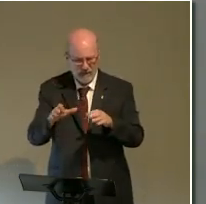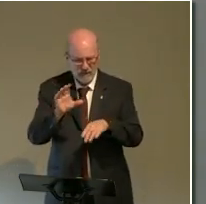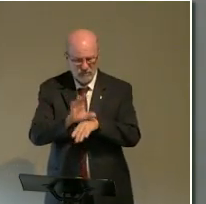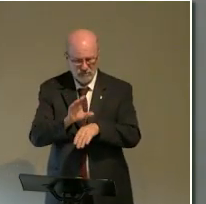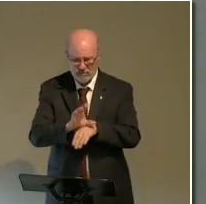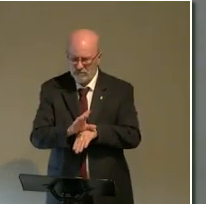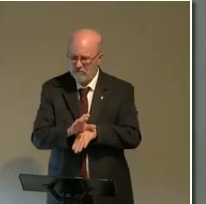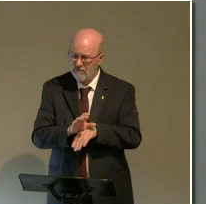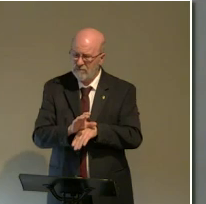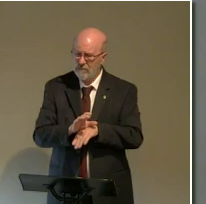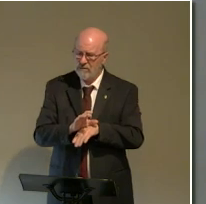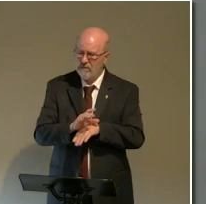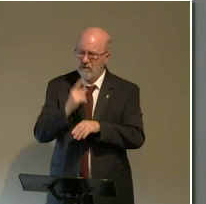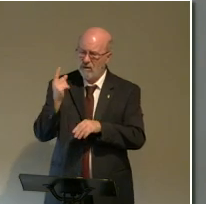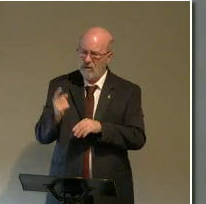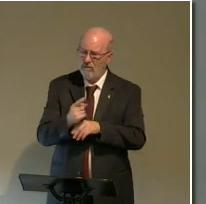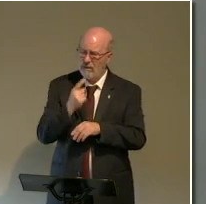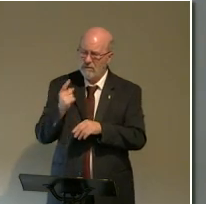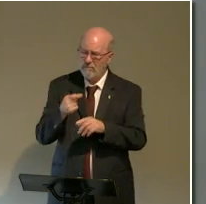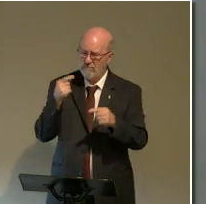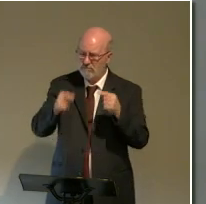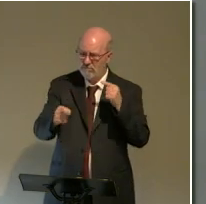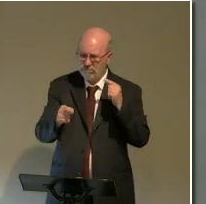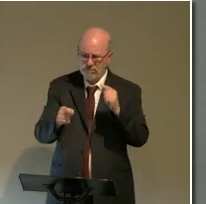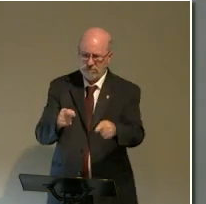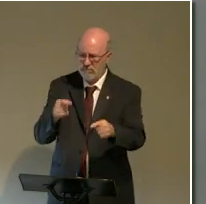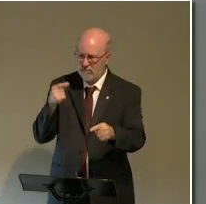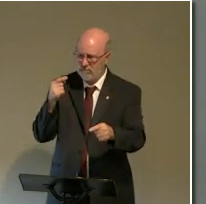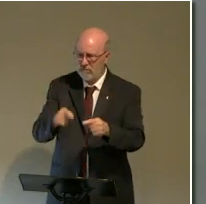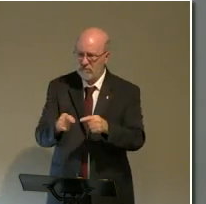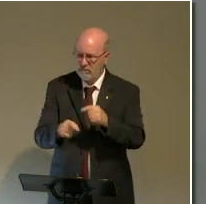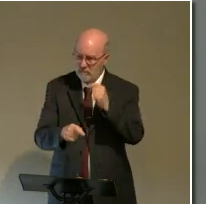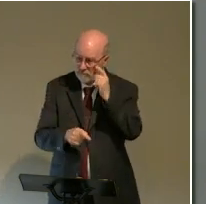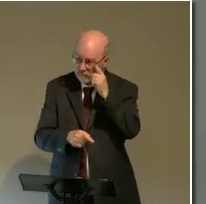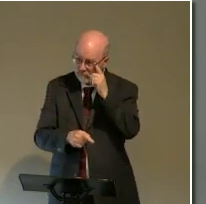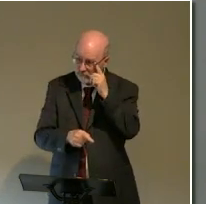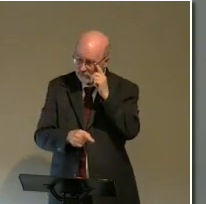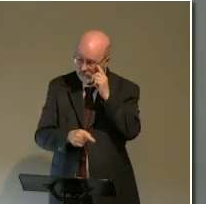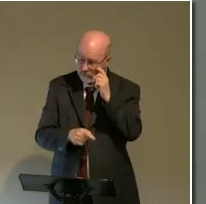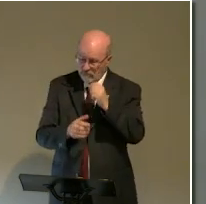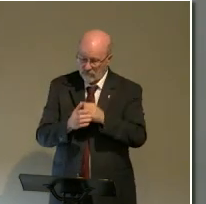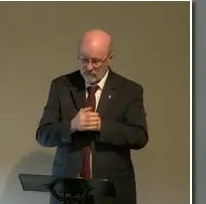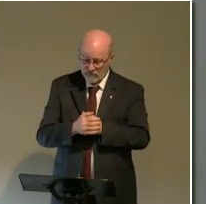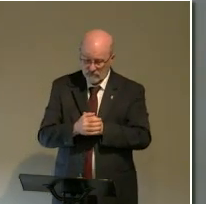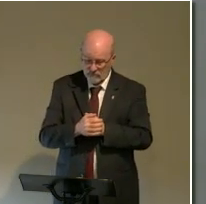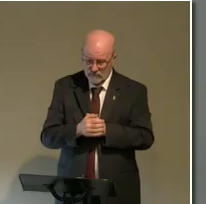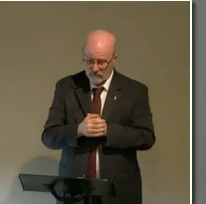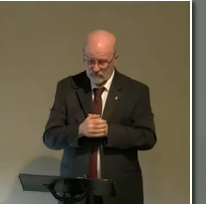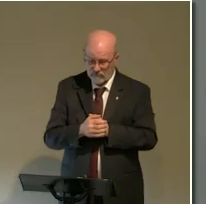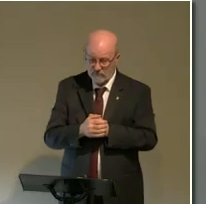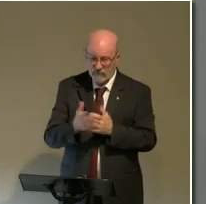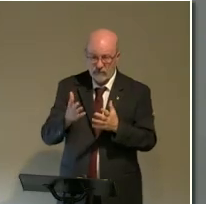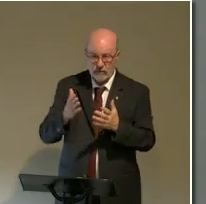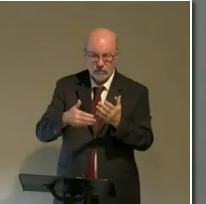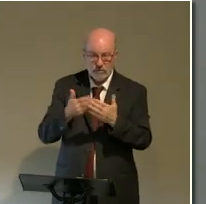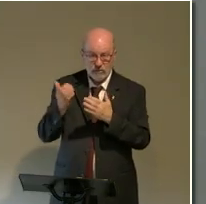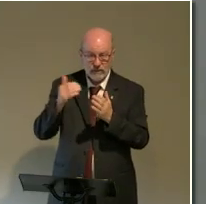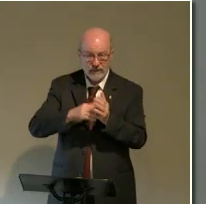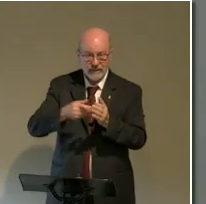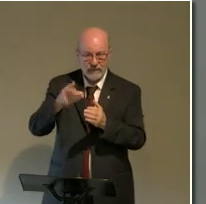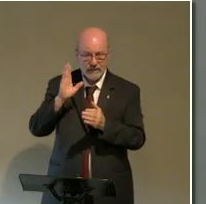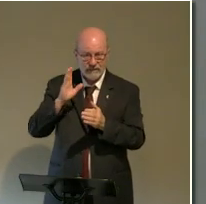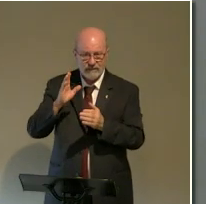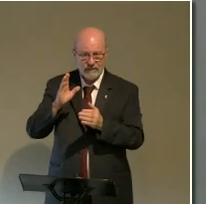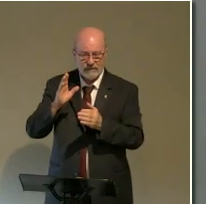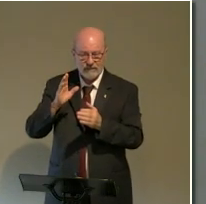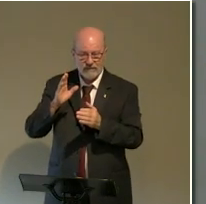church? Always accuser. Yes. Okay? But guess what? You're born again. God's like,